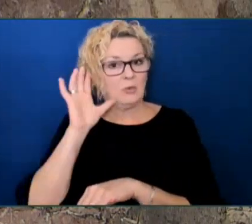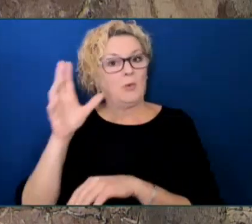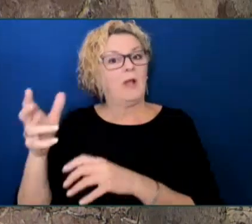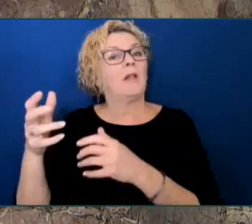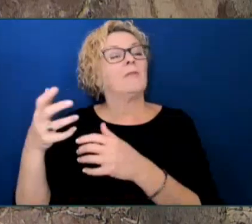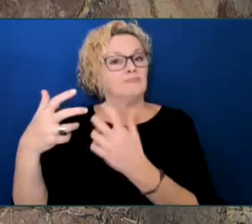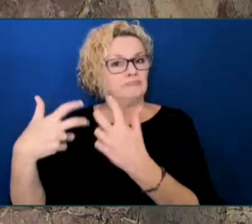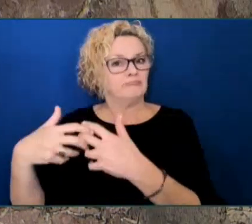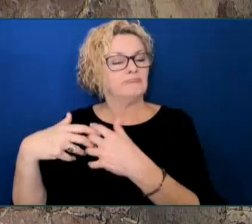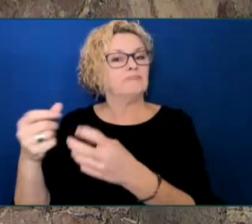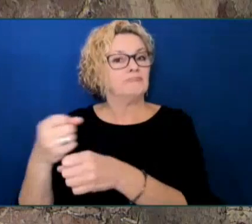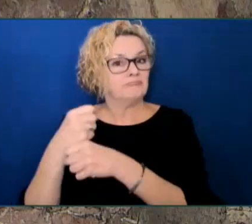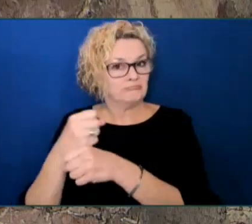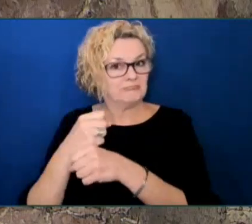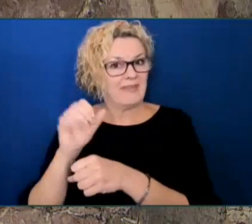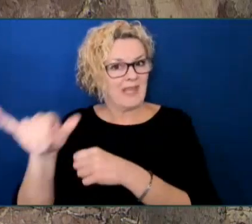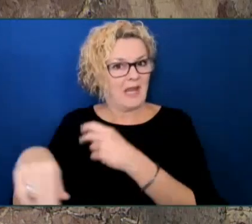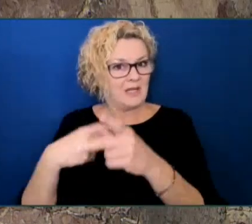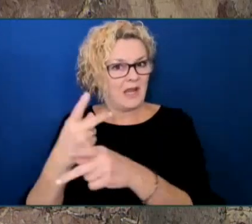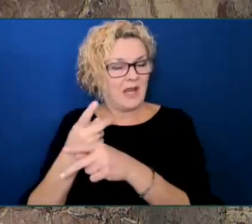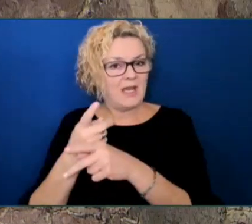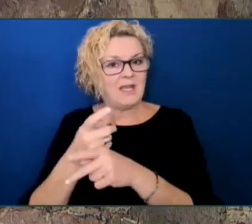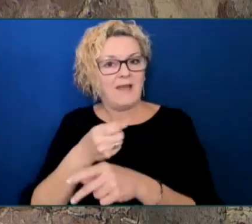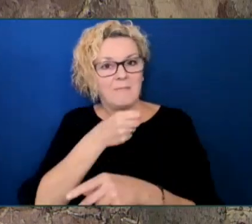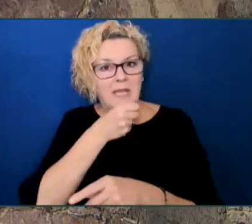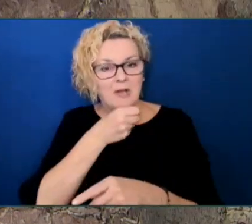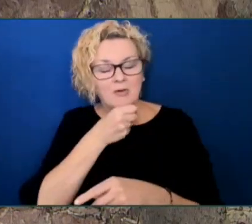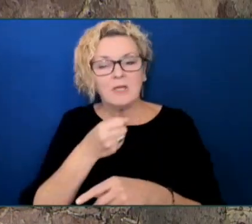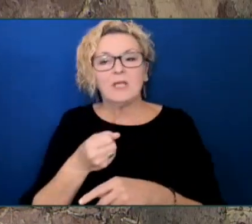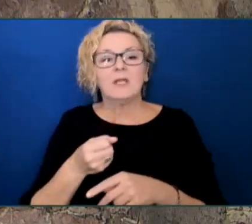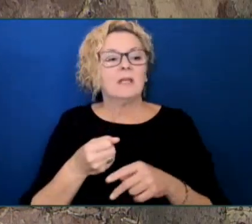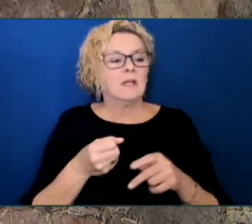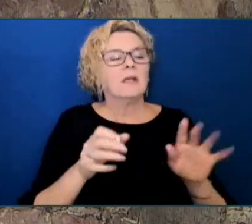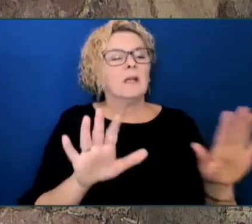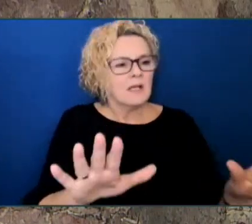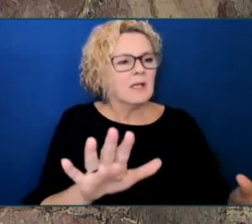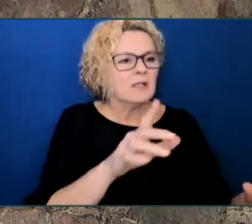jobs. We've recently reached an agreement with the Fort McLeod.